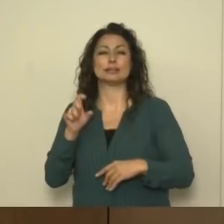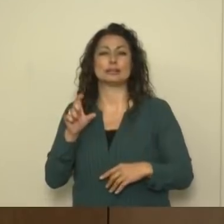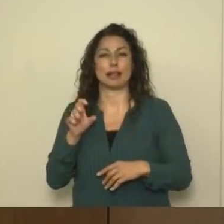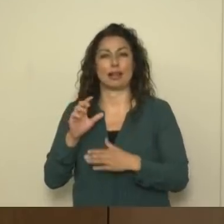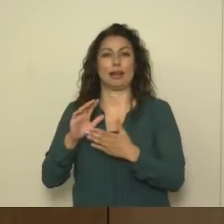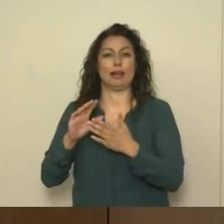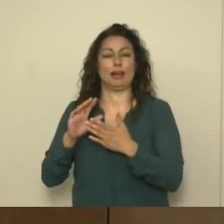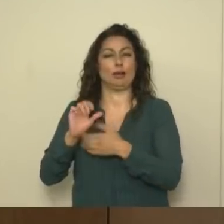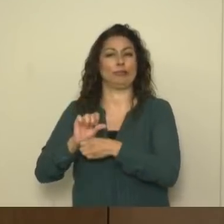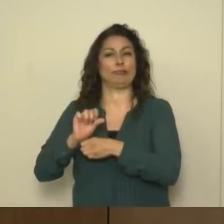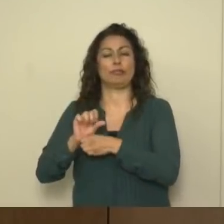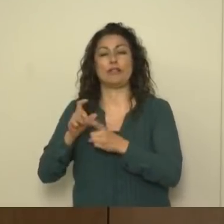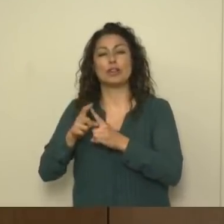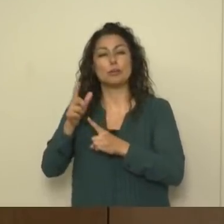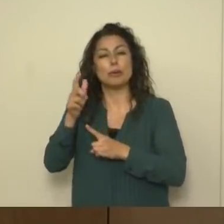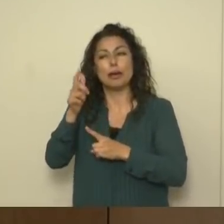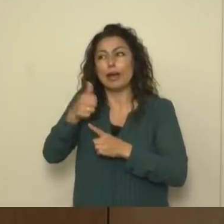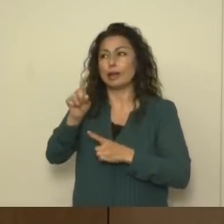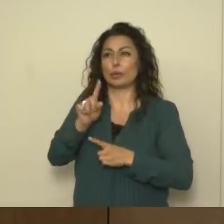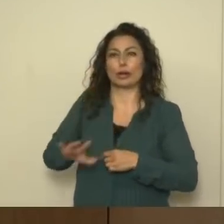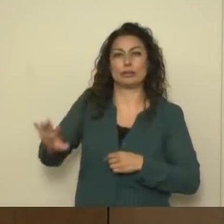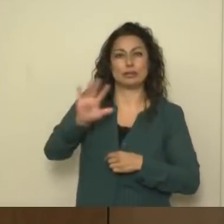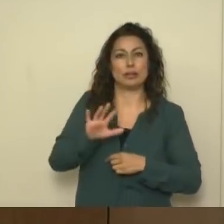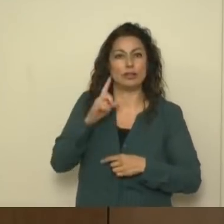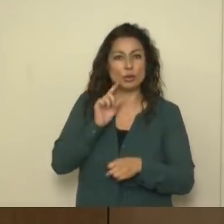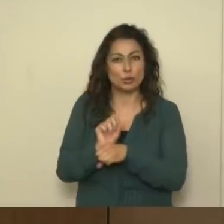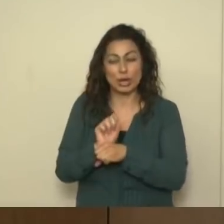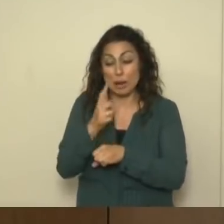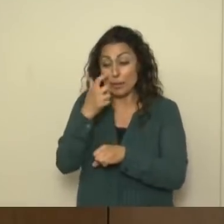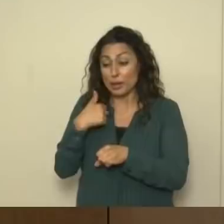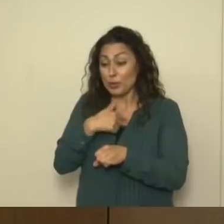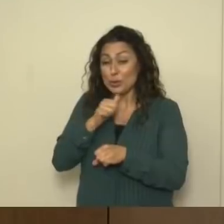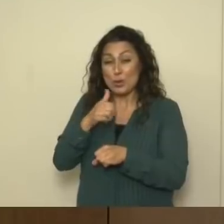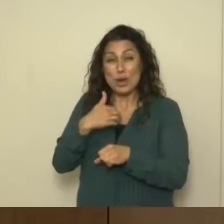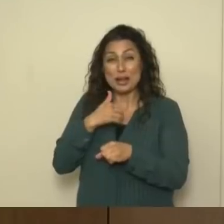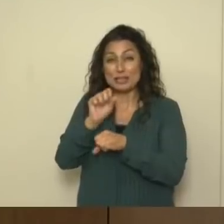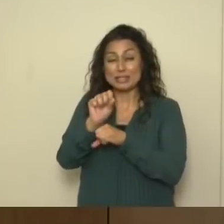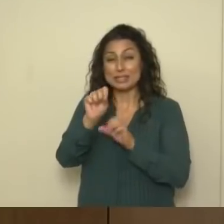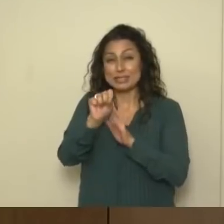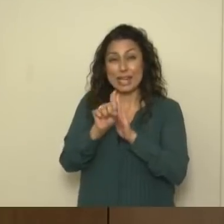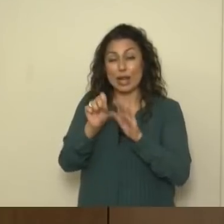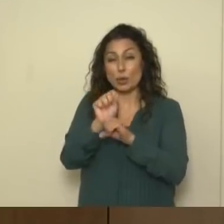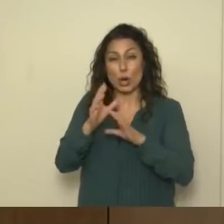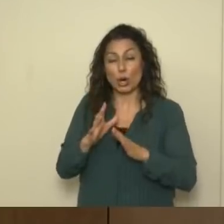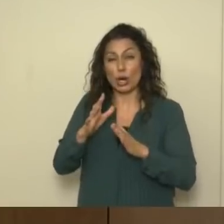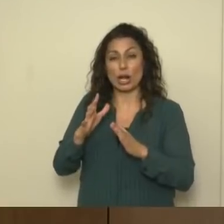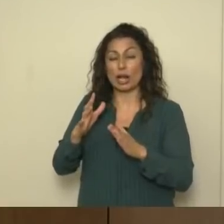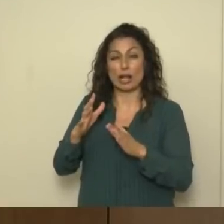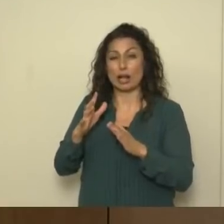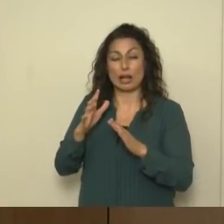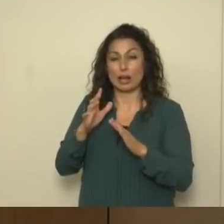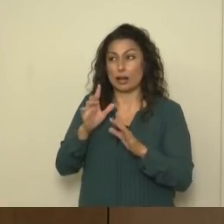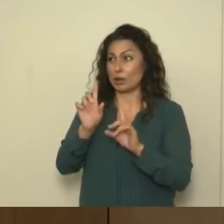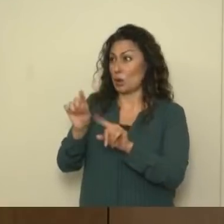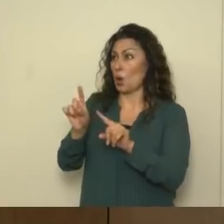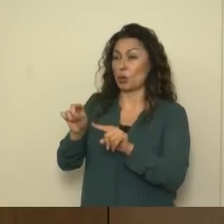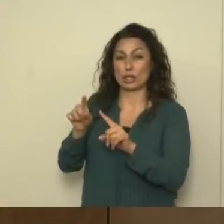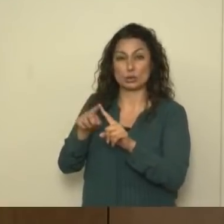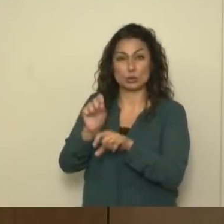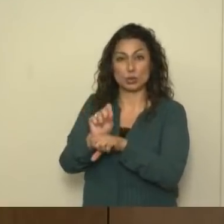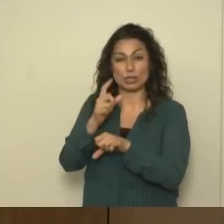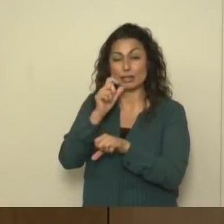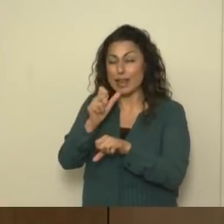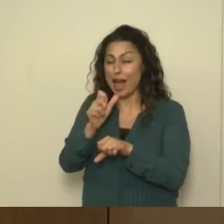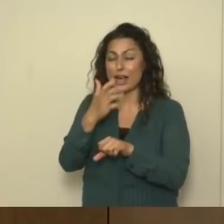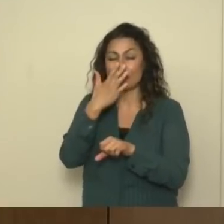wherever we are in the state to work, because we don't have state workers coming to work, because it's not good public health